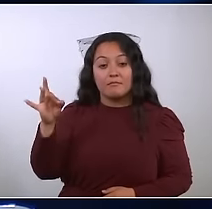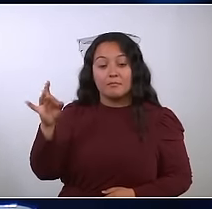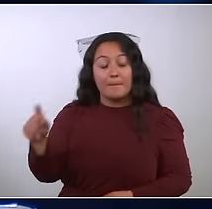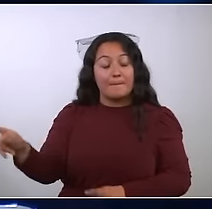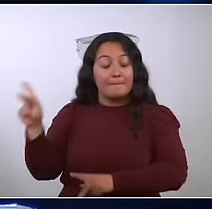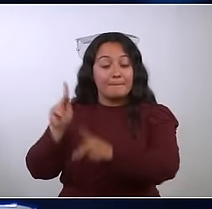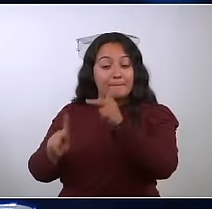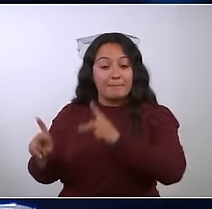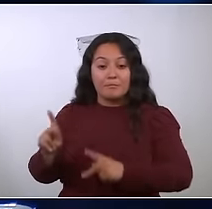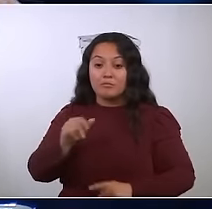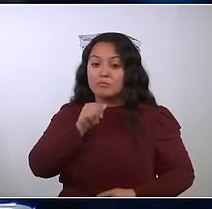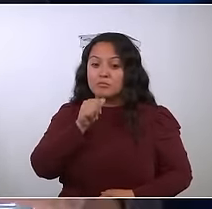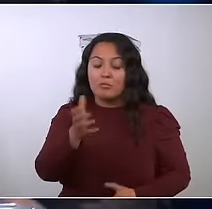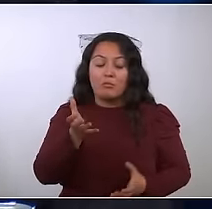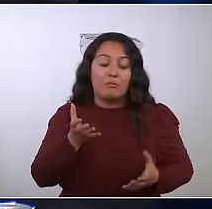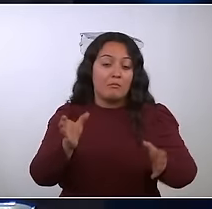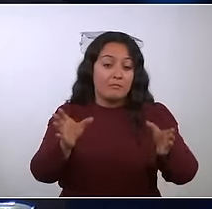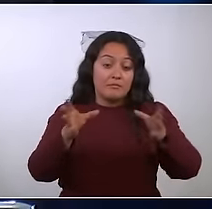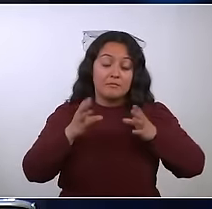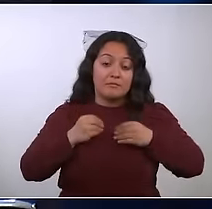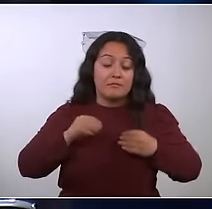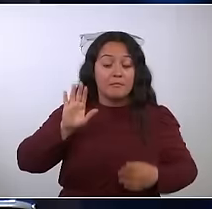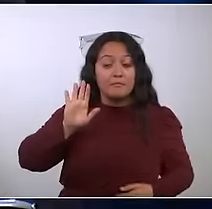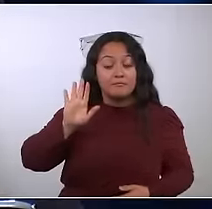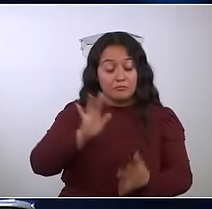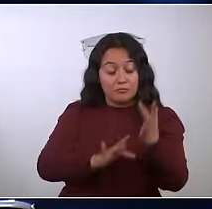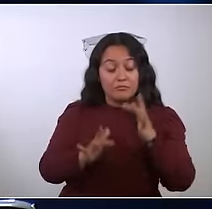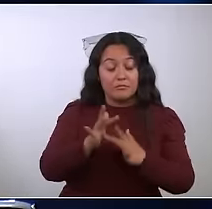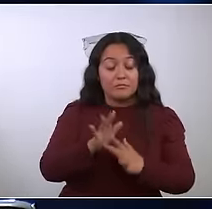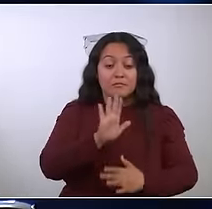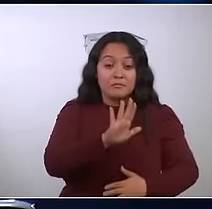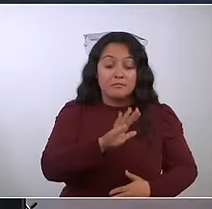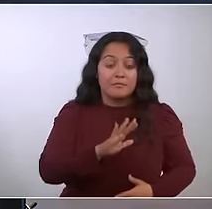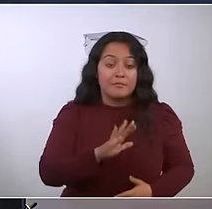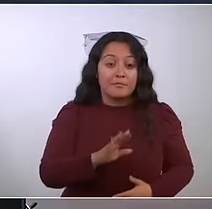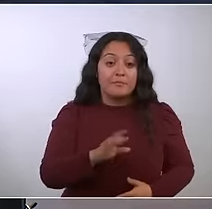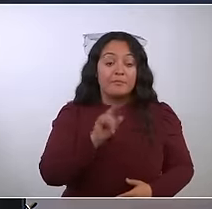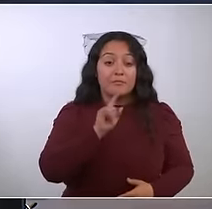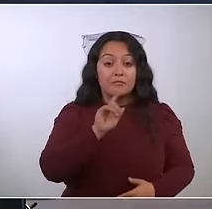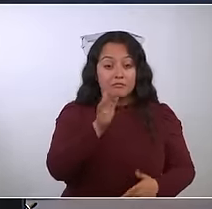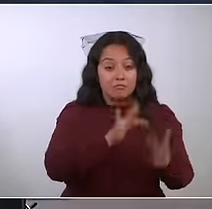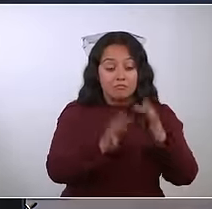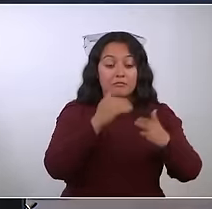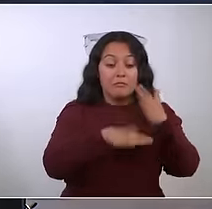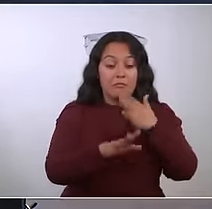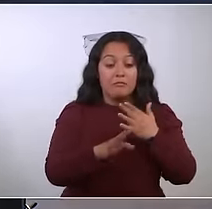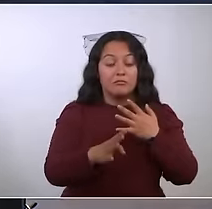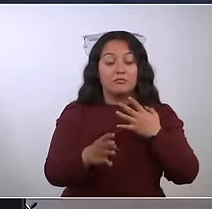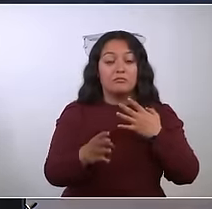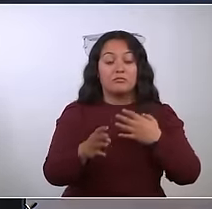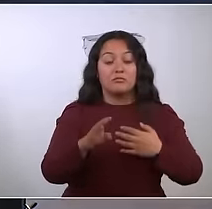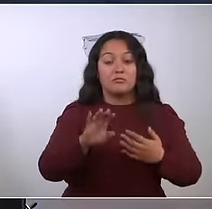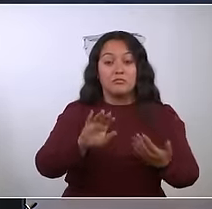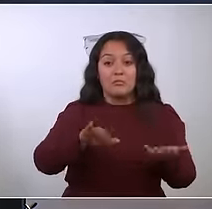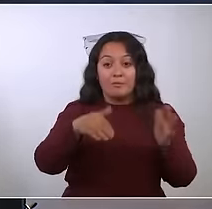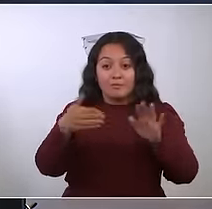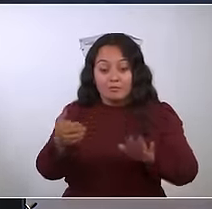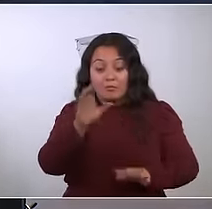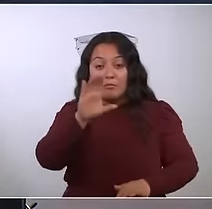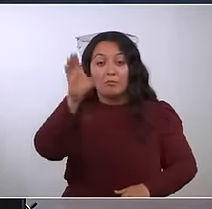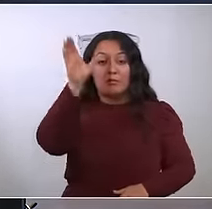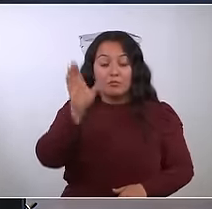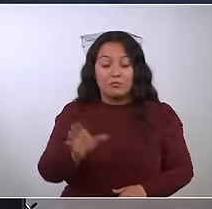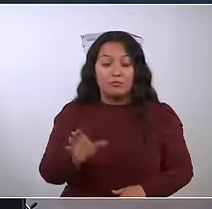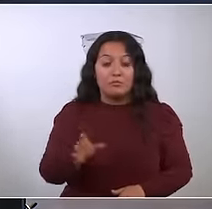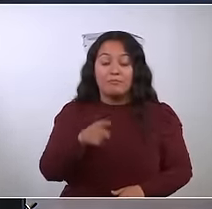lo rechaza. That when he was arrested and crucified. Cuando él fue encarcelado y crucificado. It did not stop him from building his church.